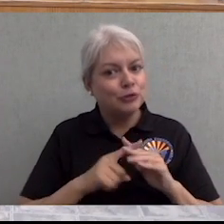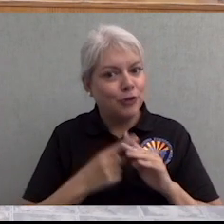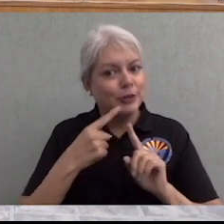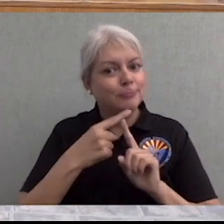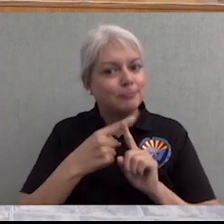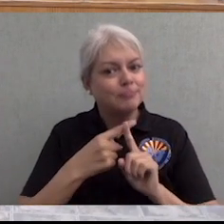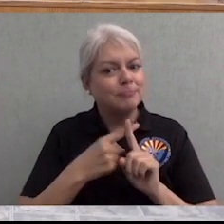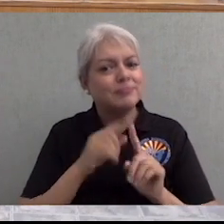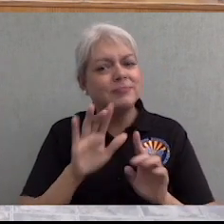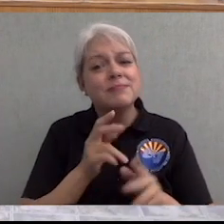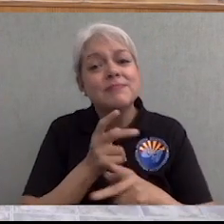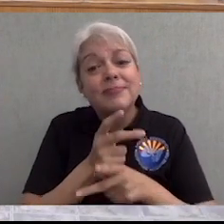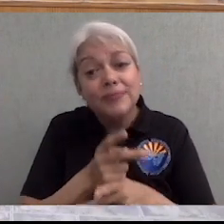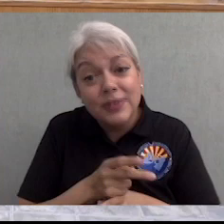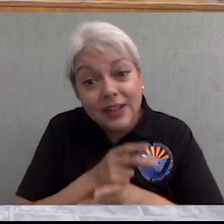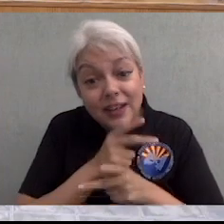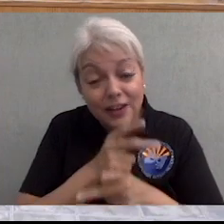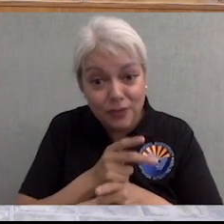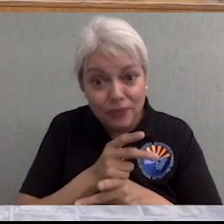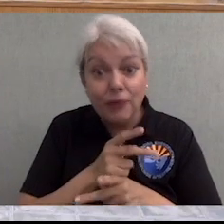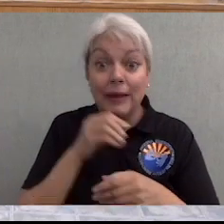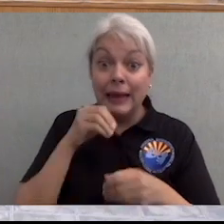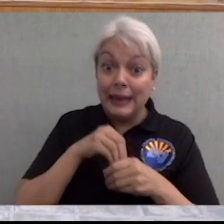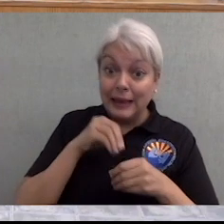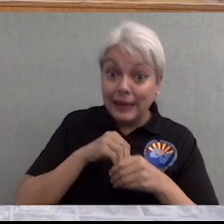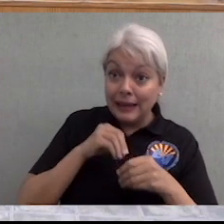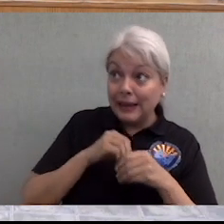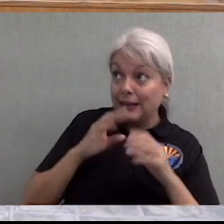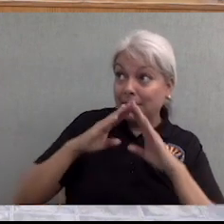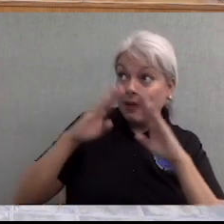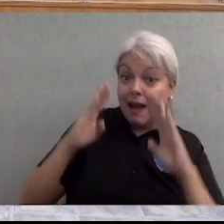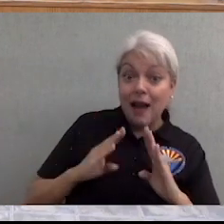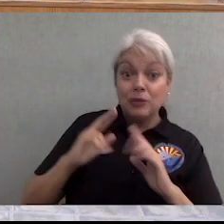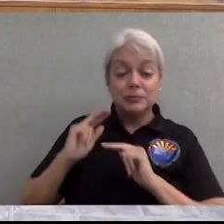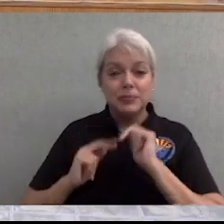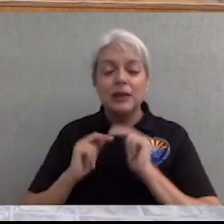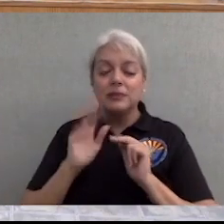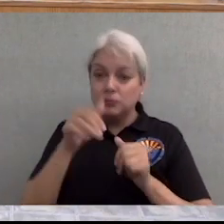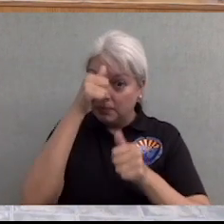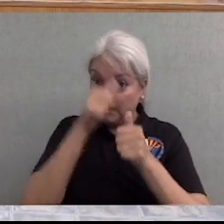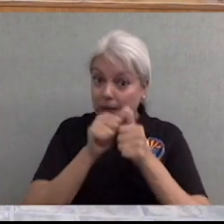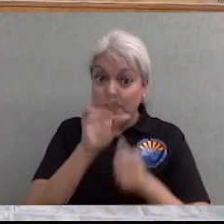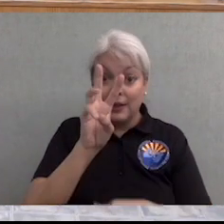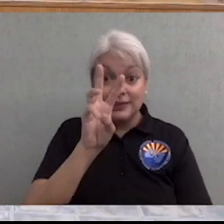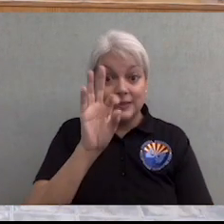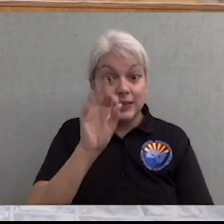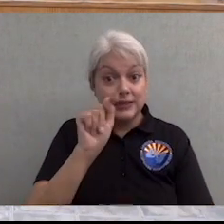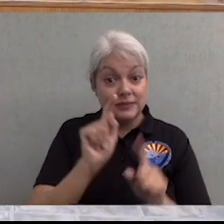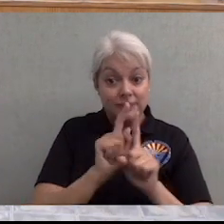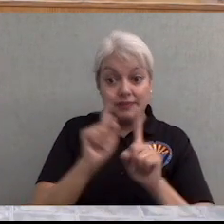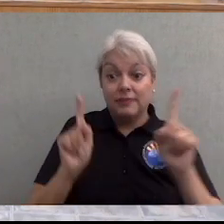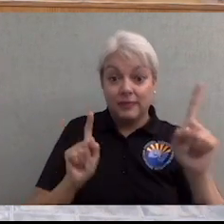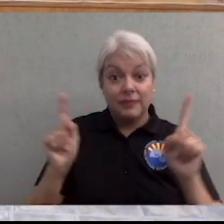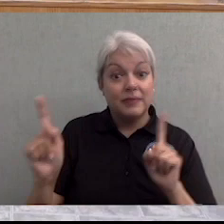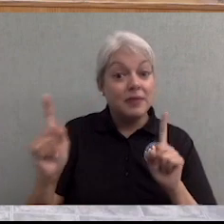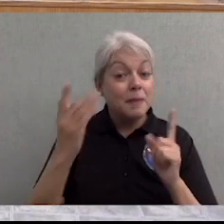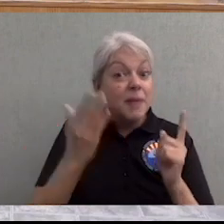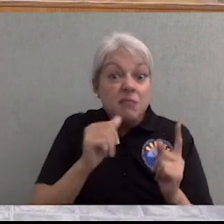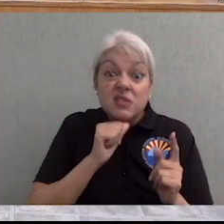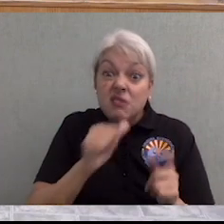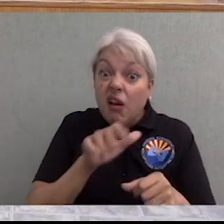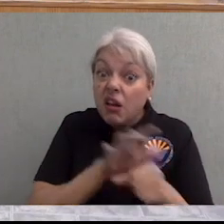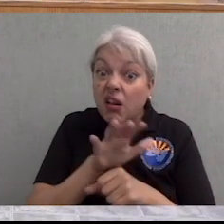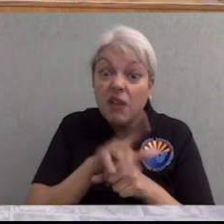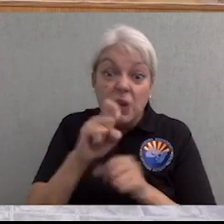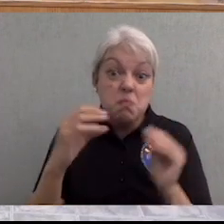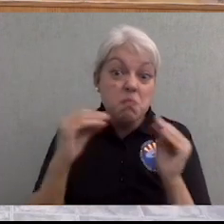especially indoors, remember that the social distancing of 6 feet may not be enough. And if you have any guests